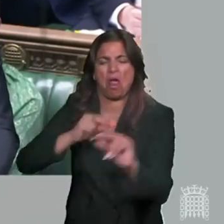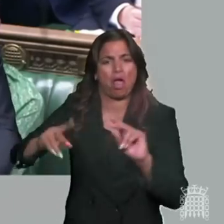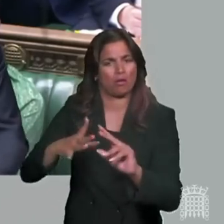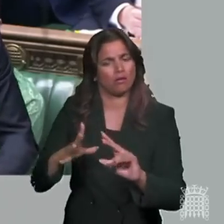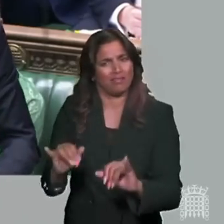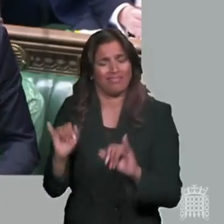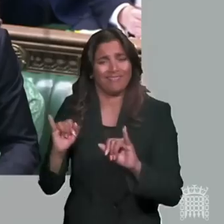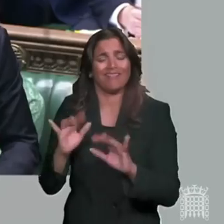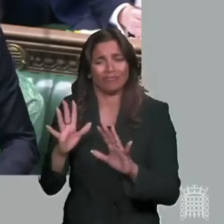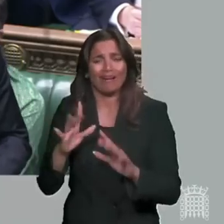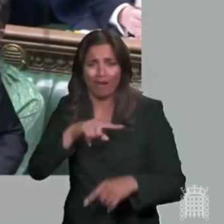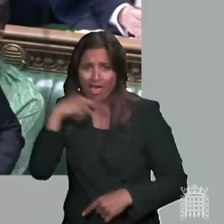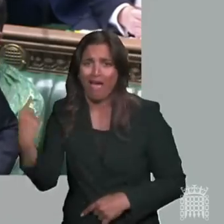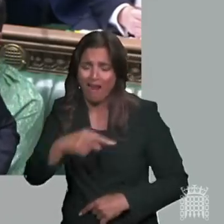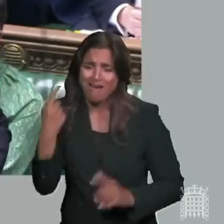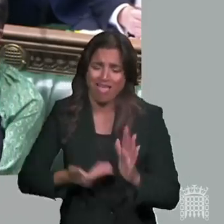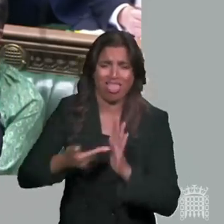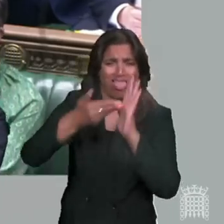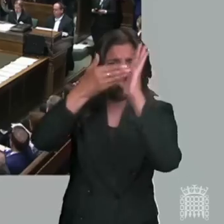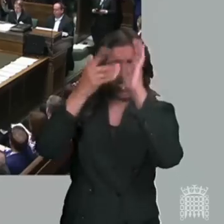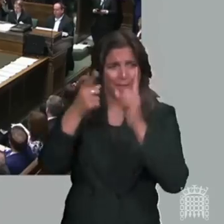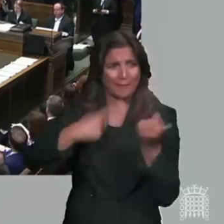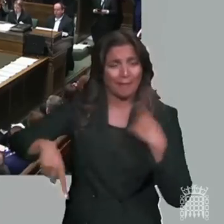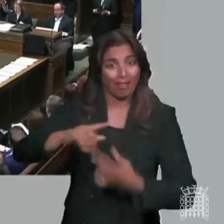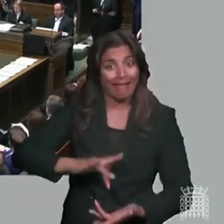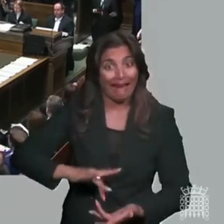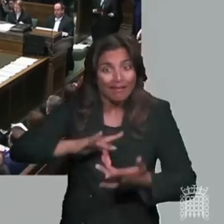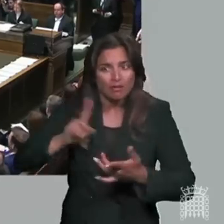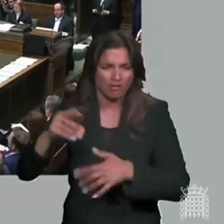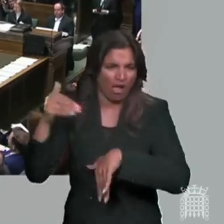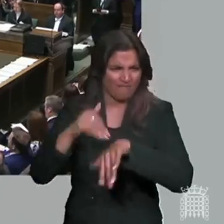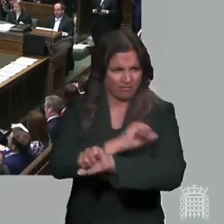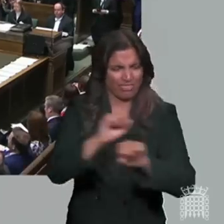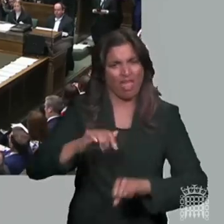public discourse and inflicted misery on innocent people.